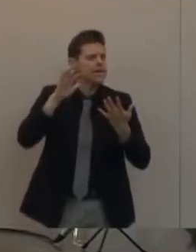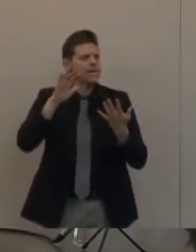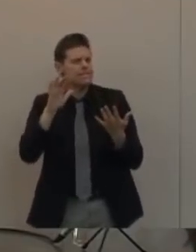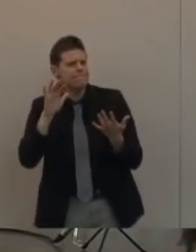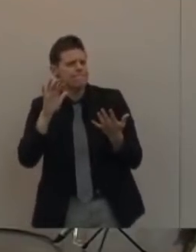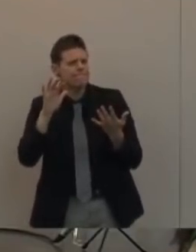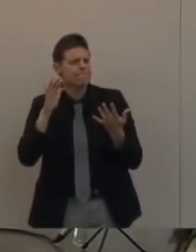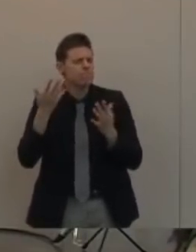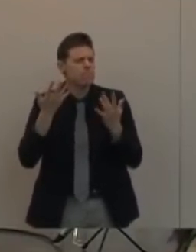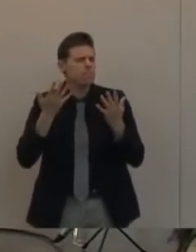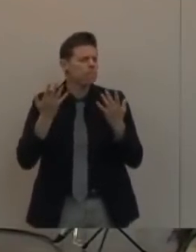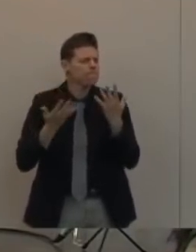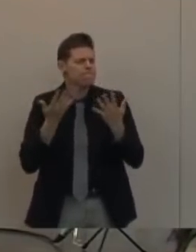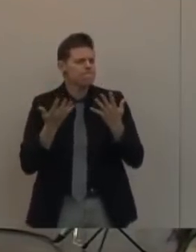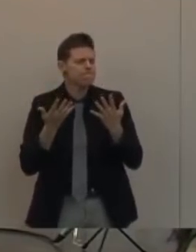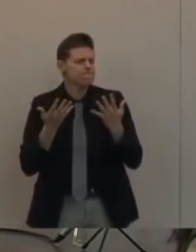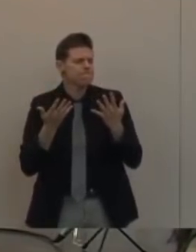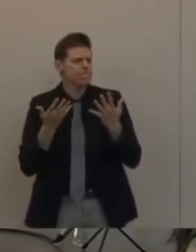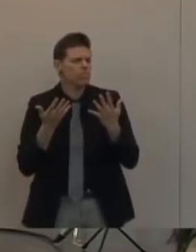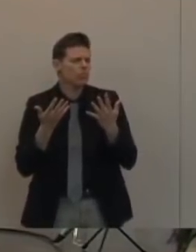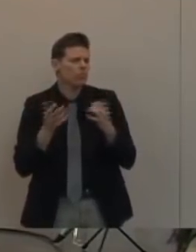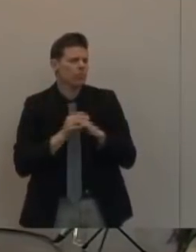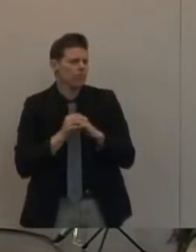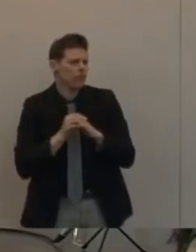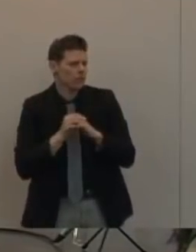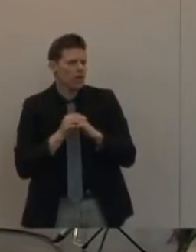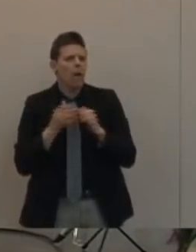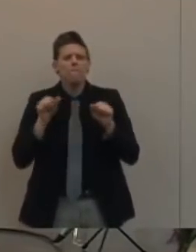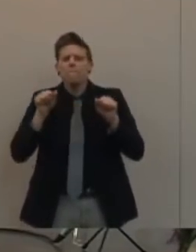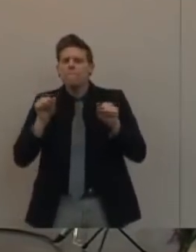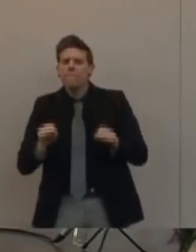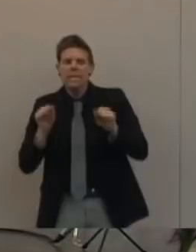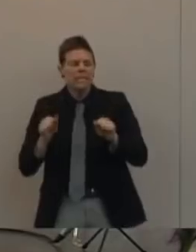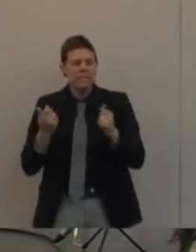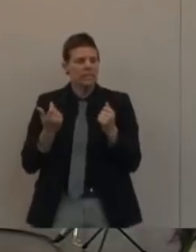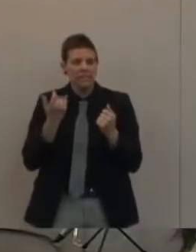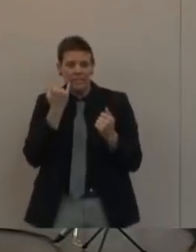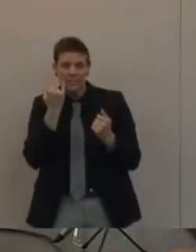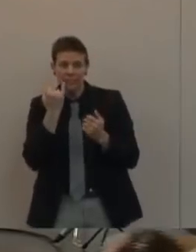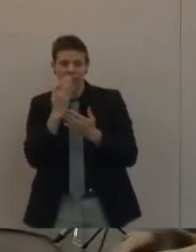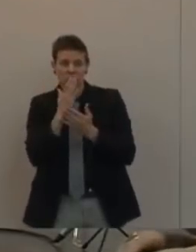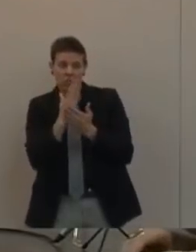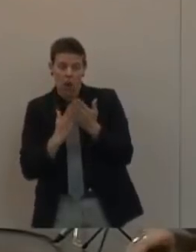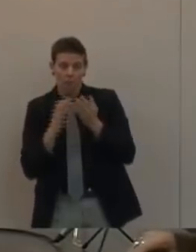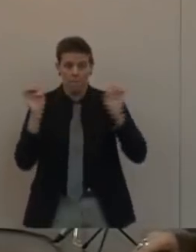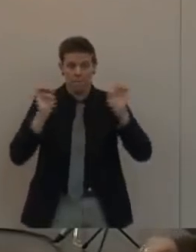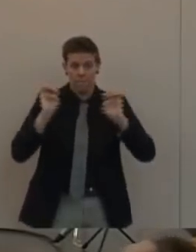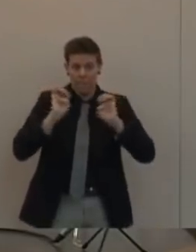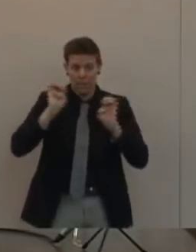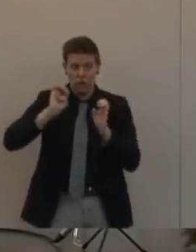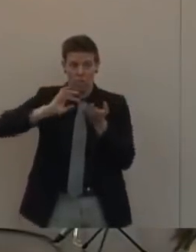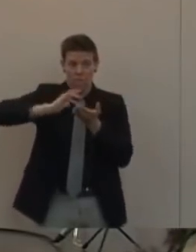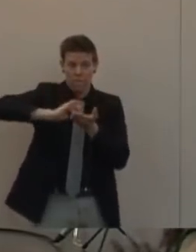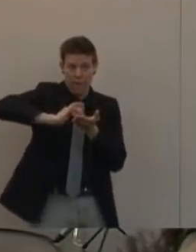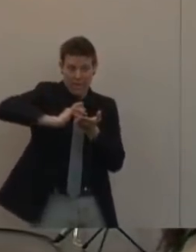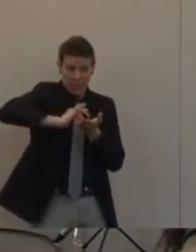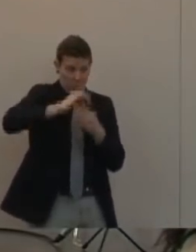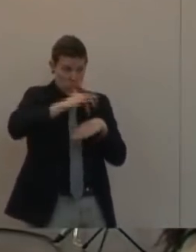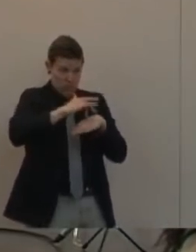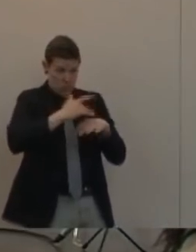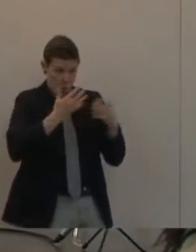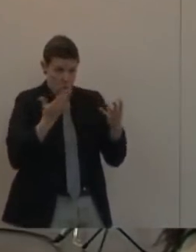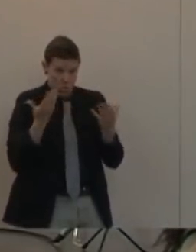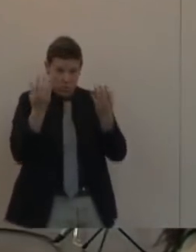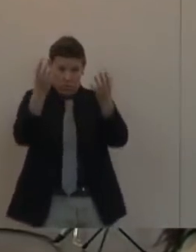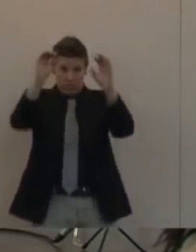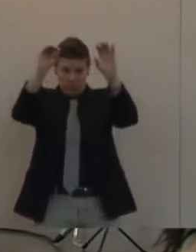capacity to move some of the emergency medical resources down here or supplies